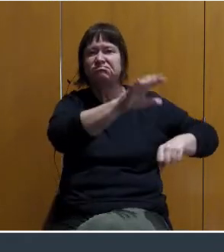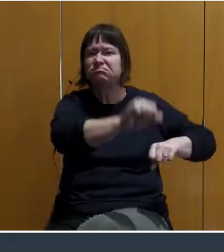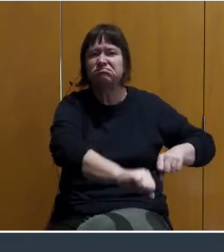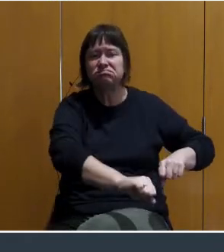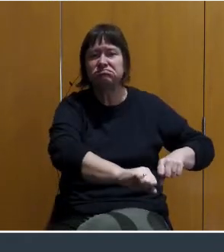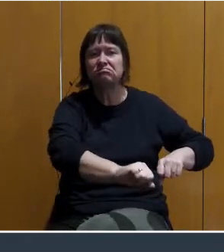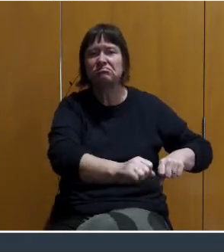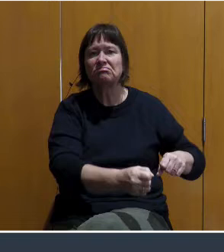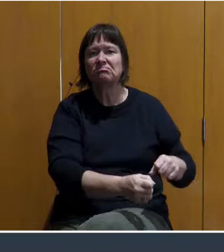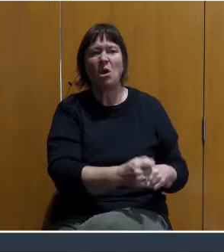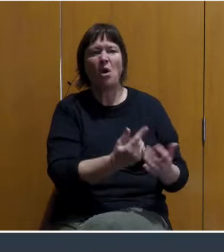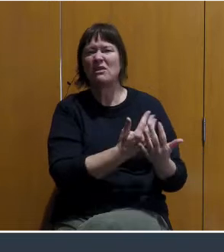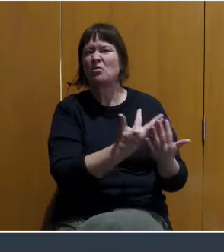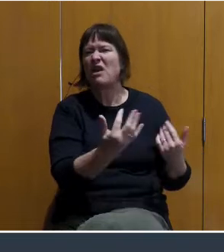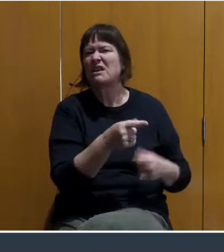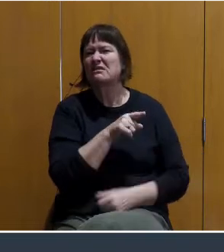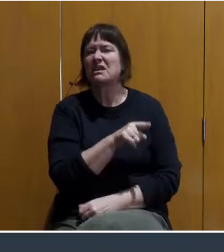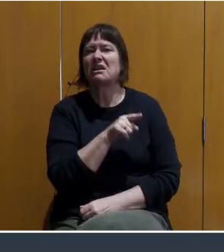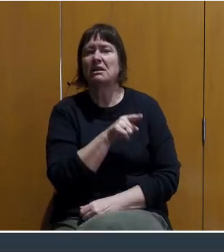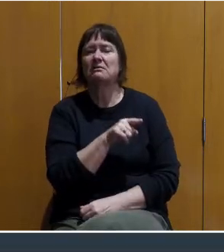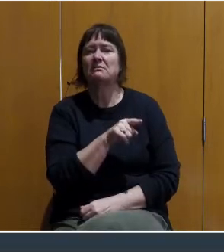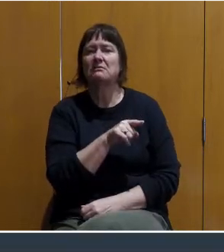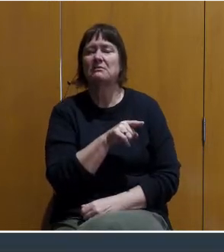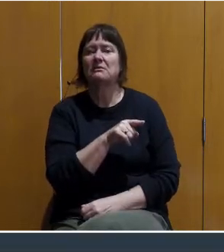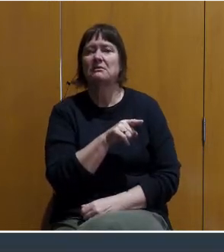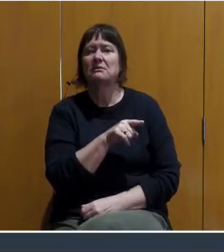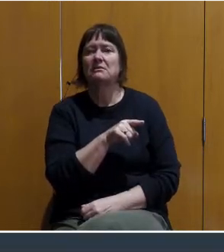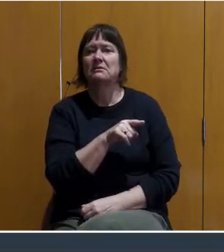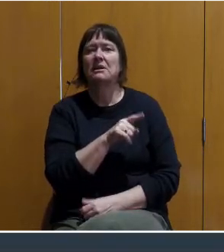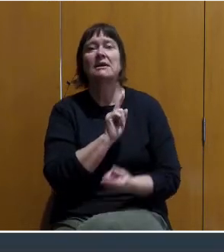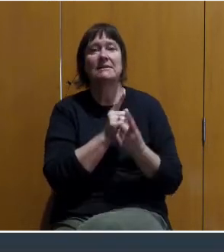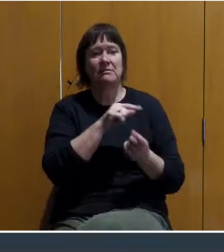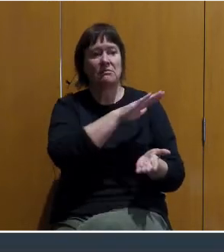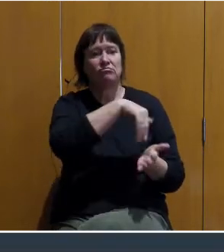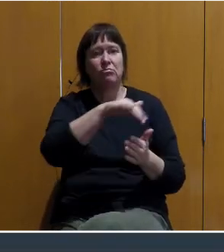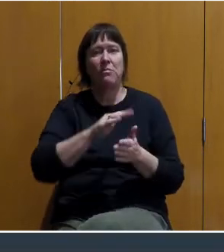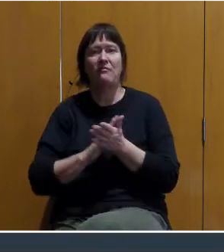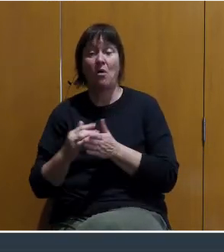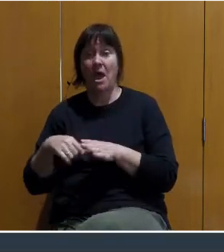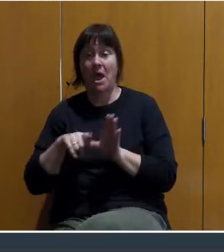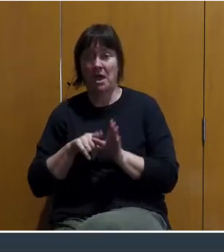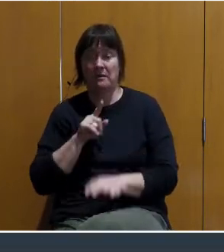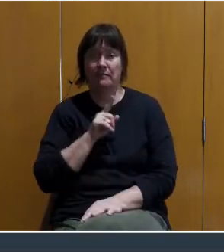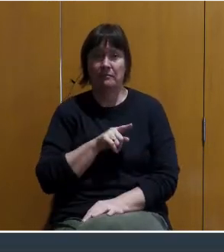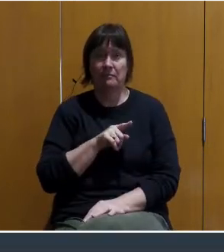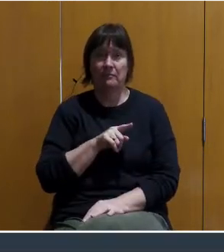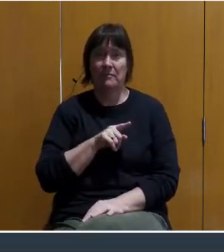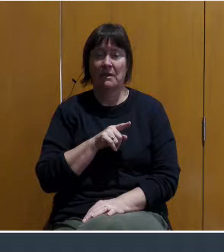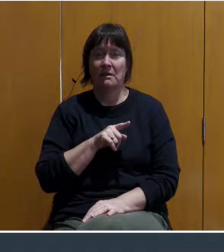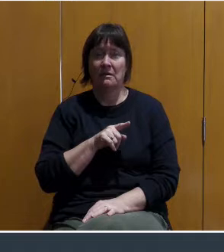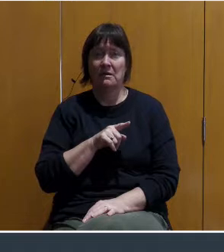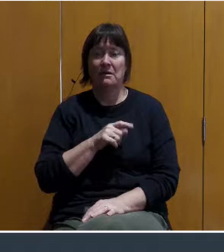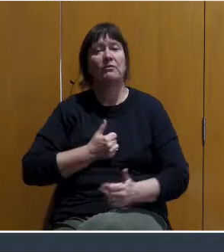more than grass, which is occasionally baled for hay. It is a very,